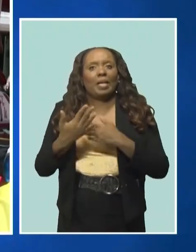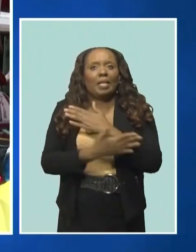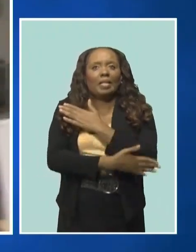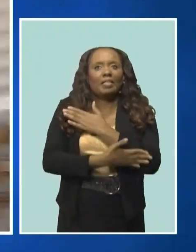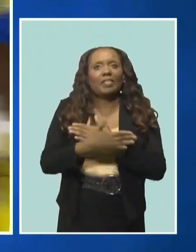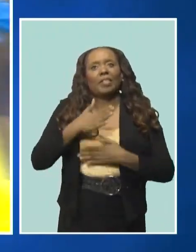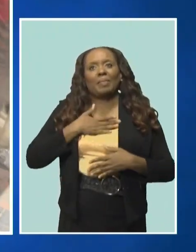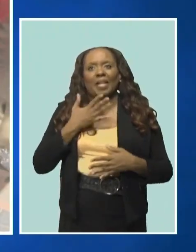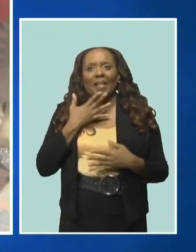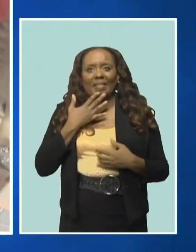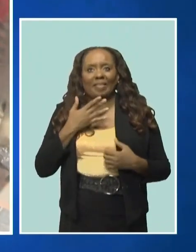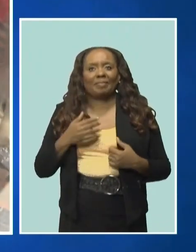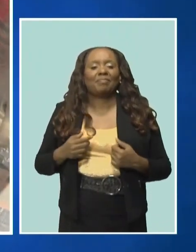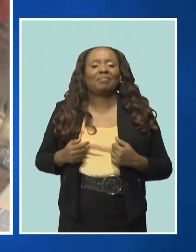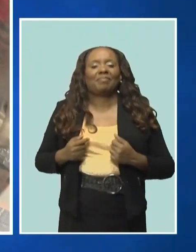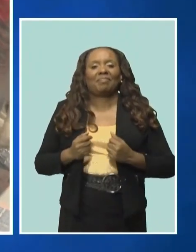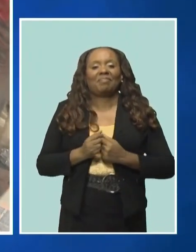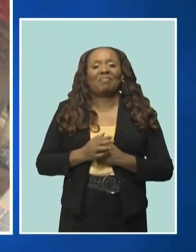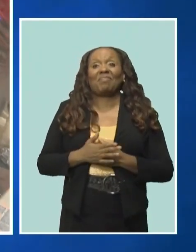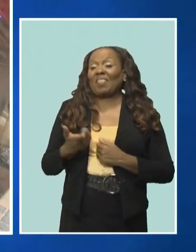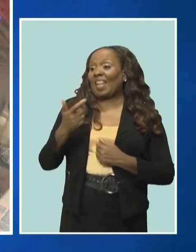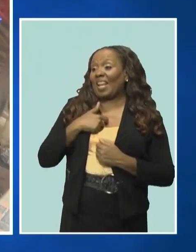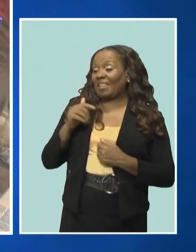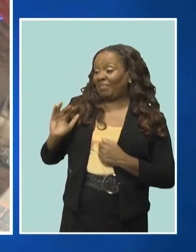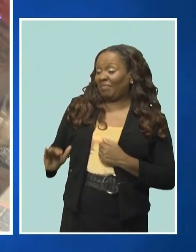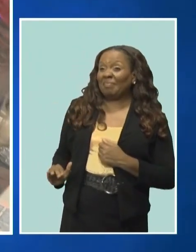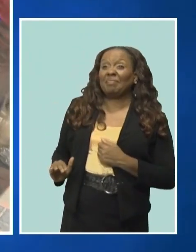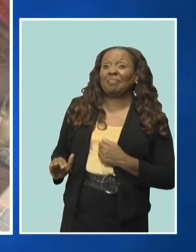national colours. From the time I was small and I see